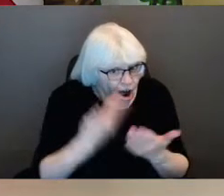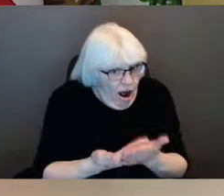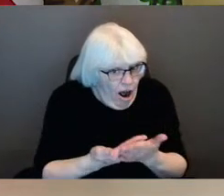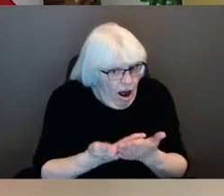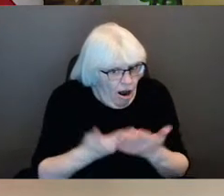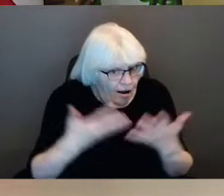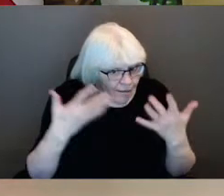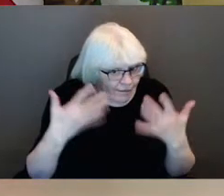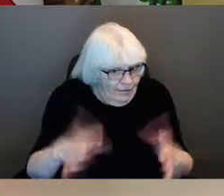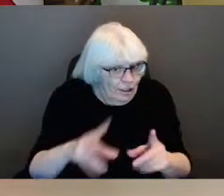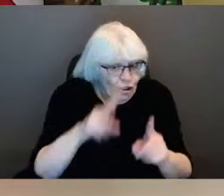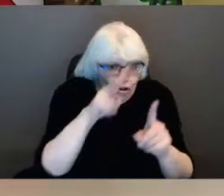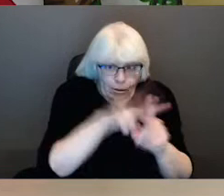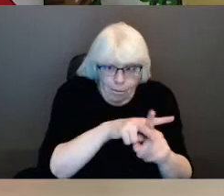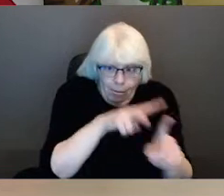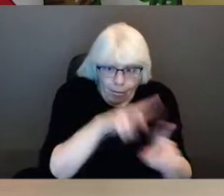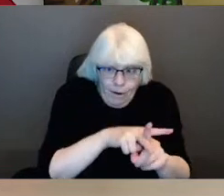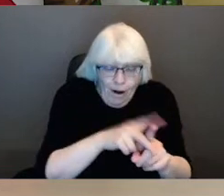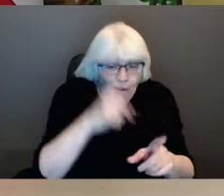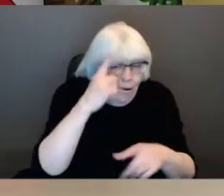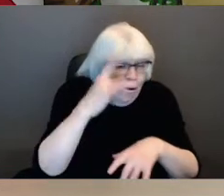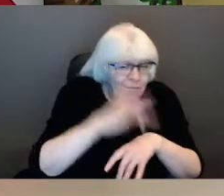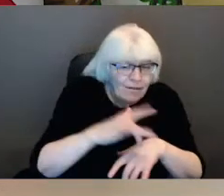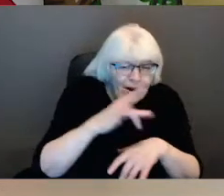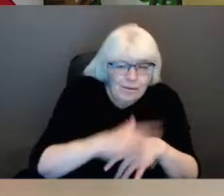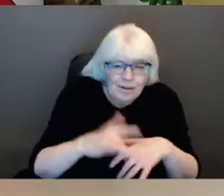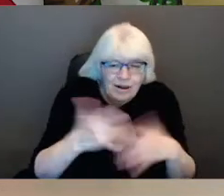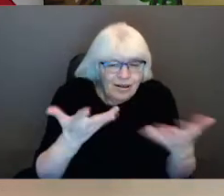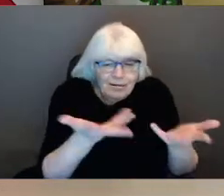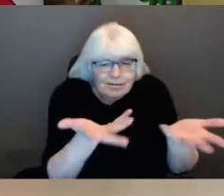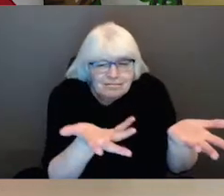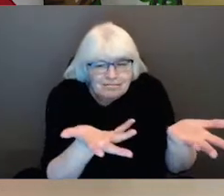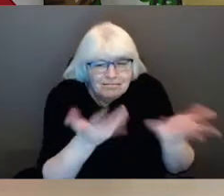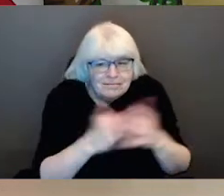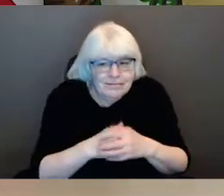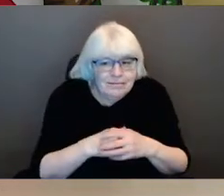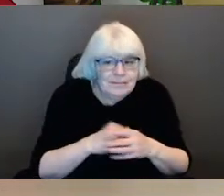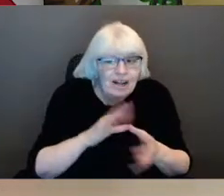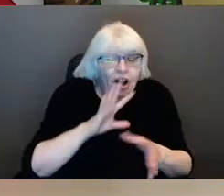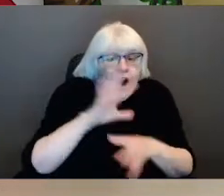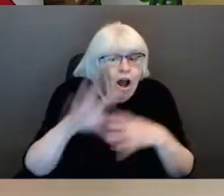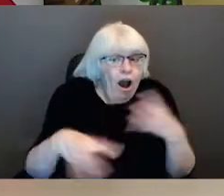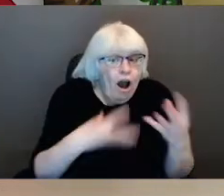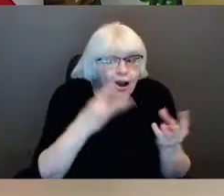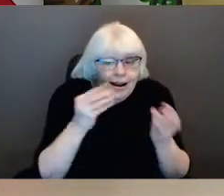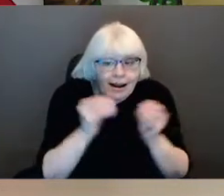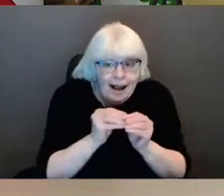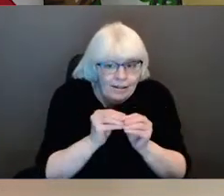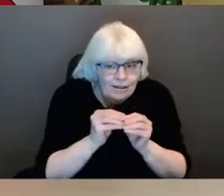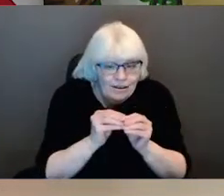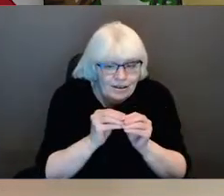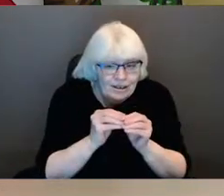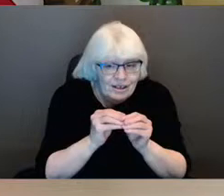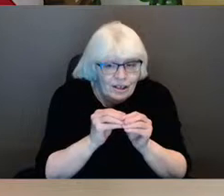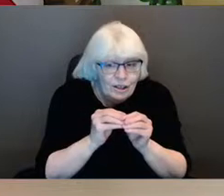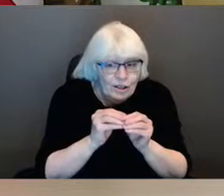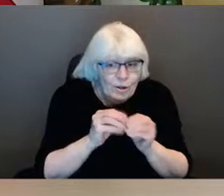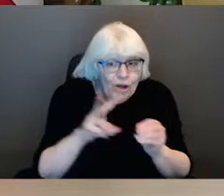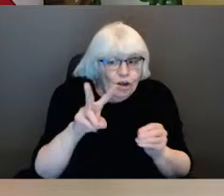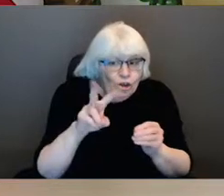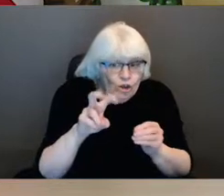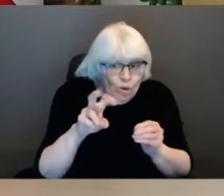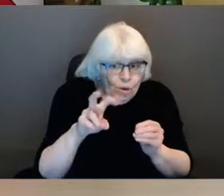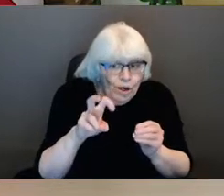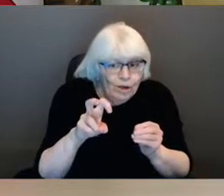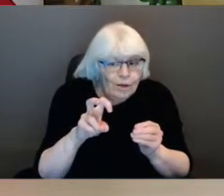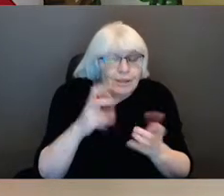available to people? So yeah, there's 200, really it's, I may have used doses, but there are 200 treatment courses. So